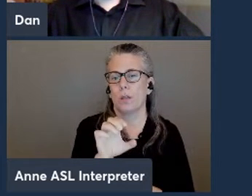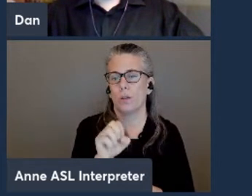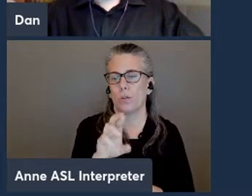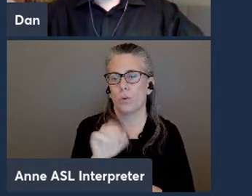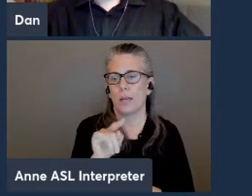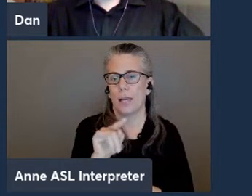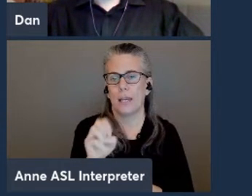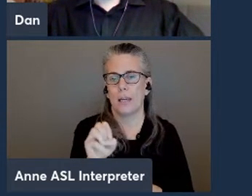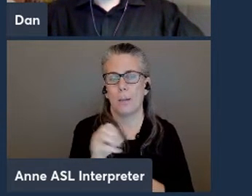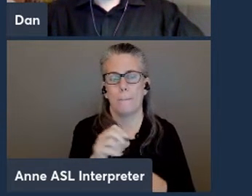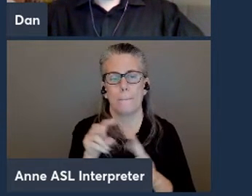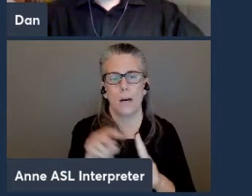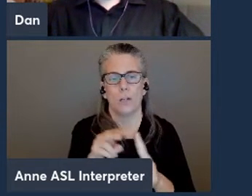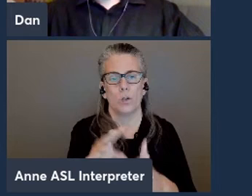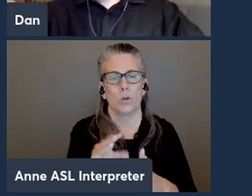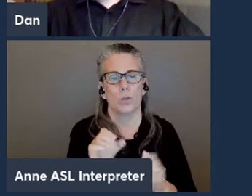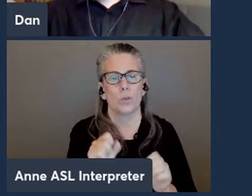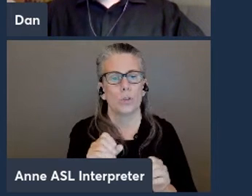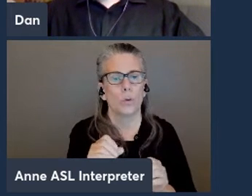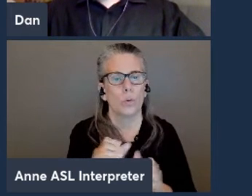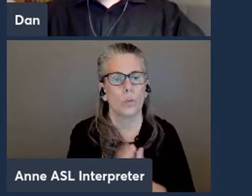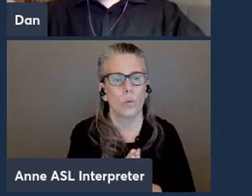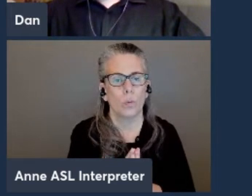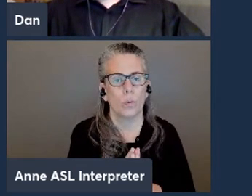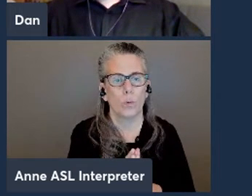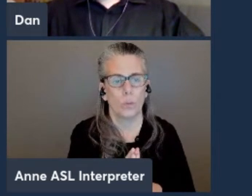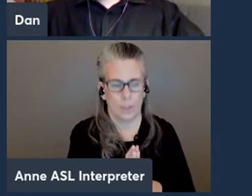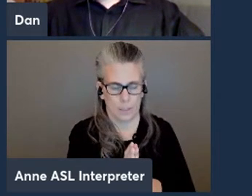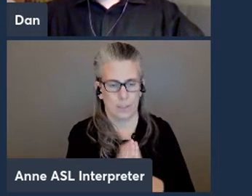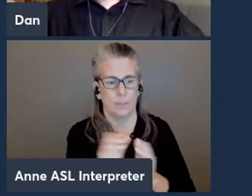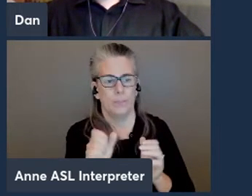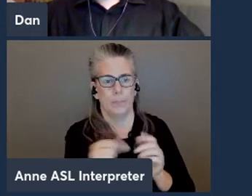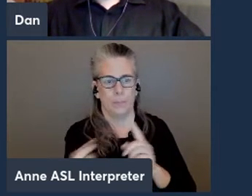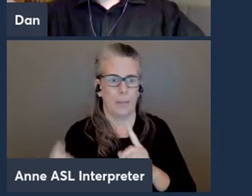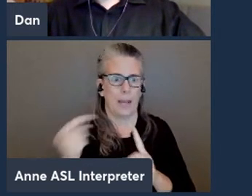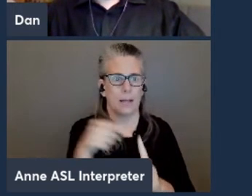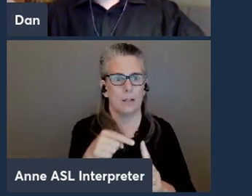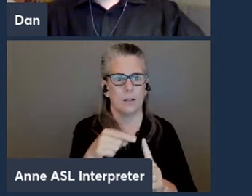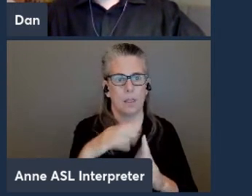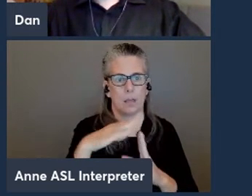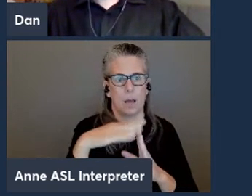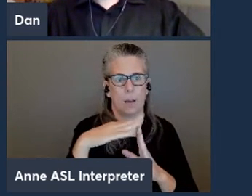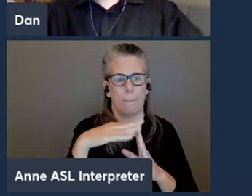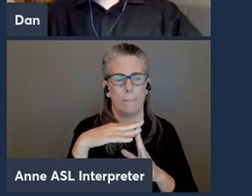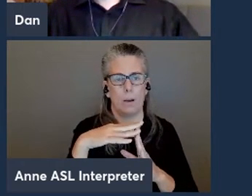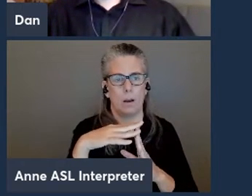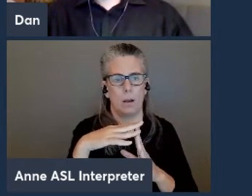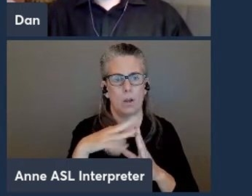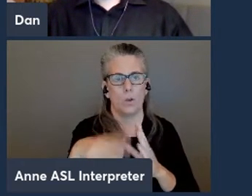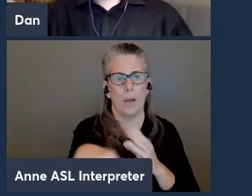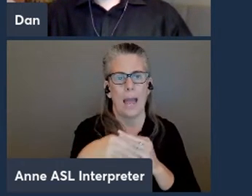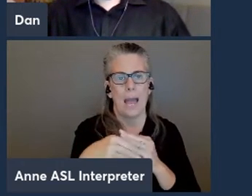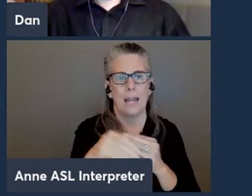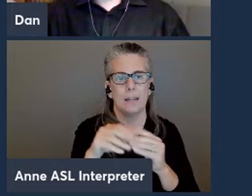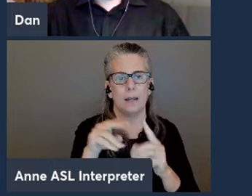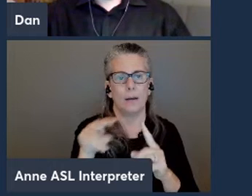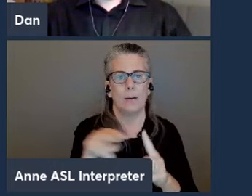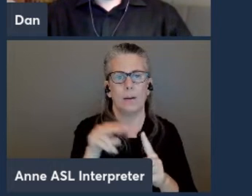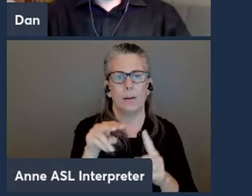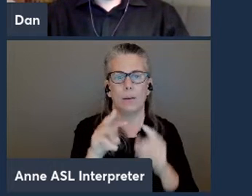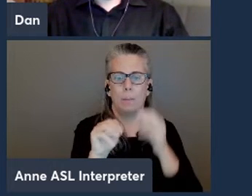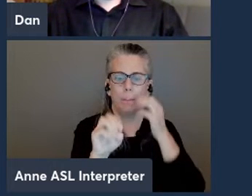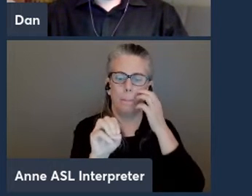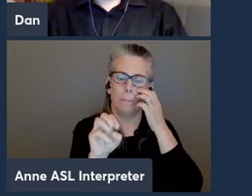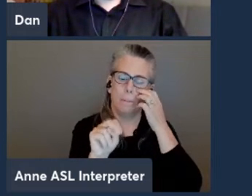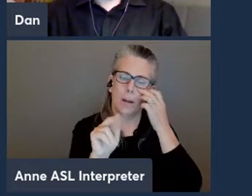snippet. Okay. I'm back up to the top here. You just add app monitor. This is actually super quick and easy as well. All